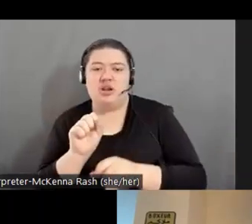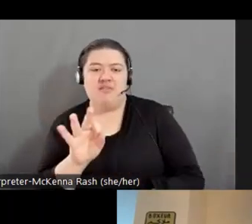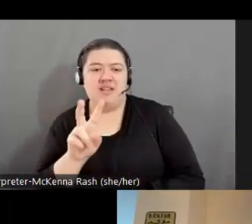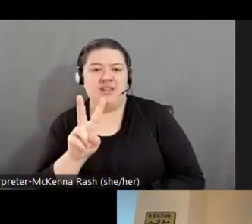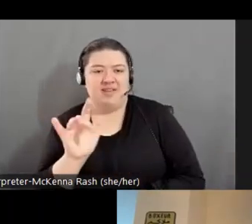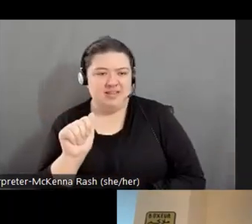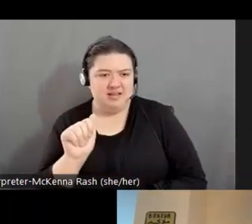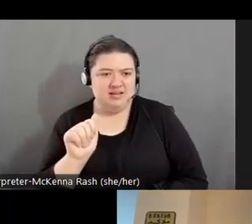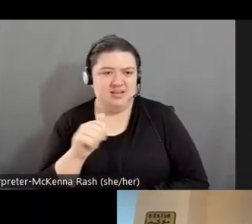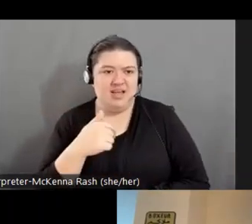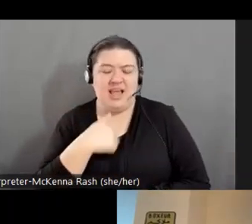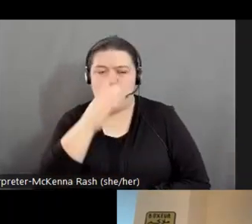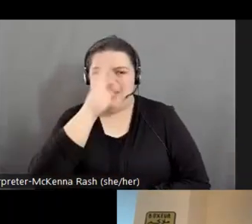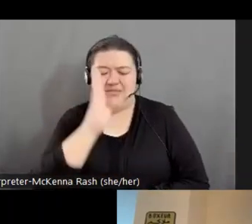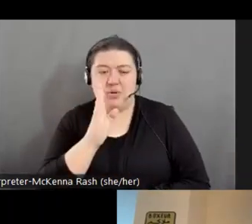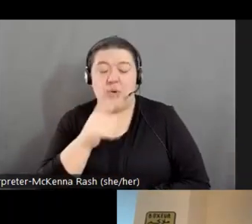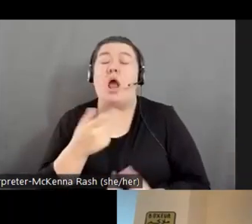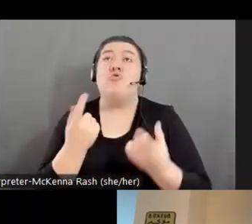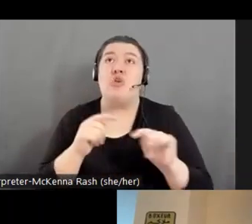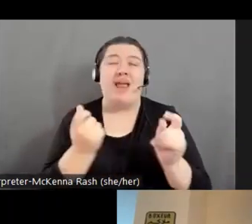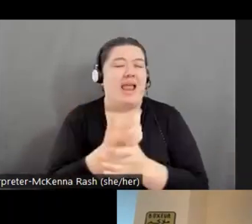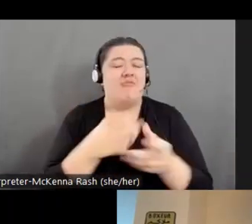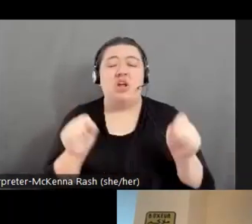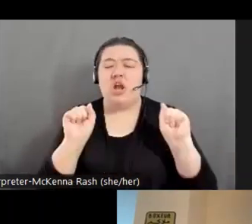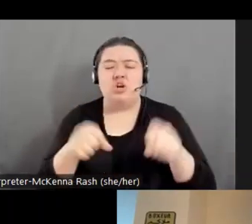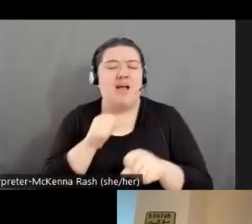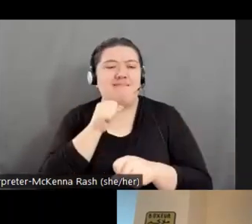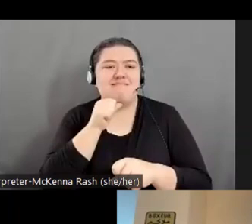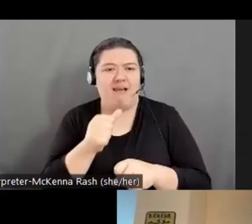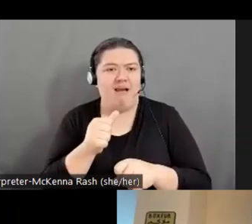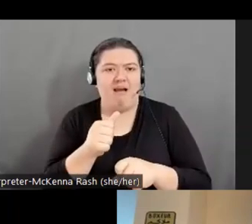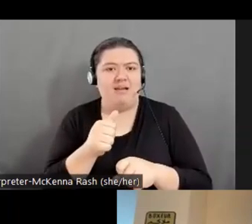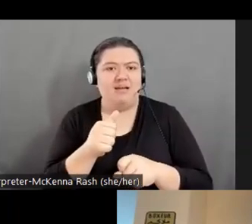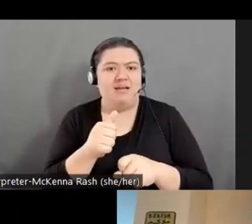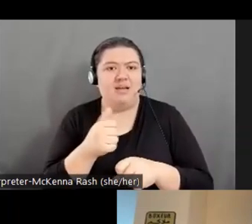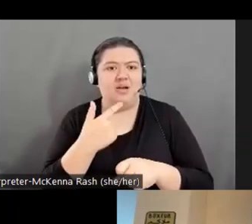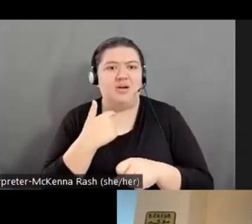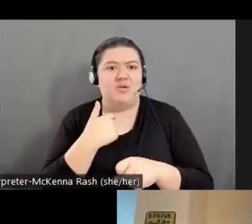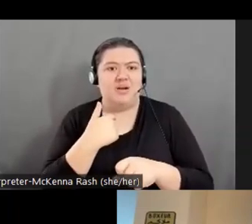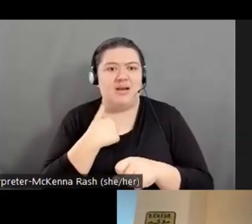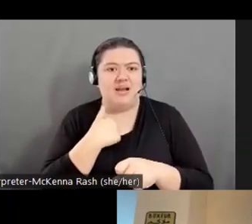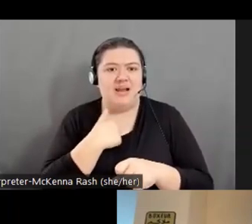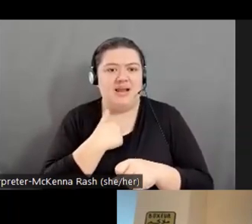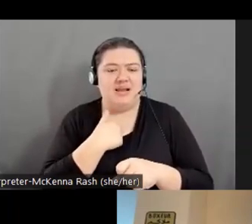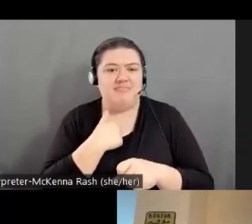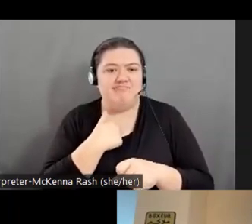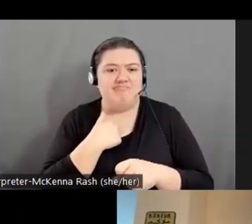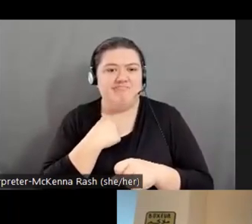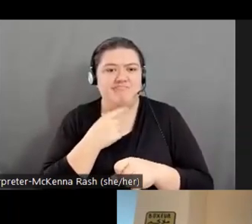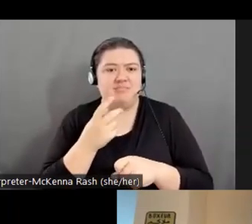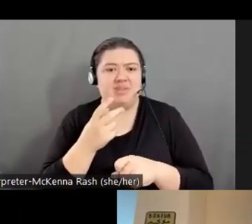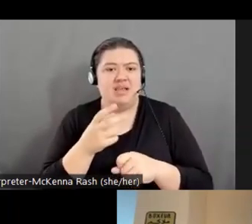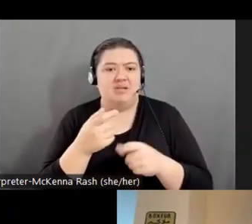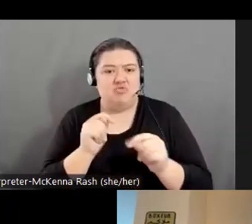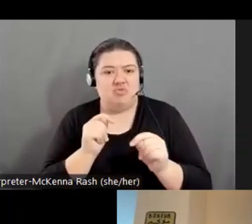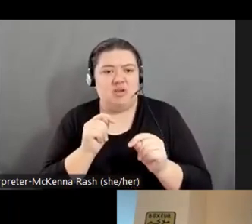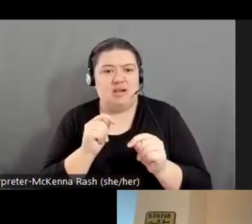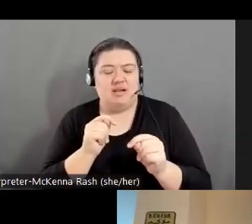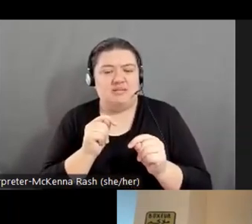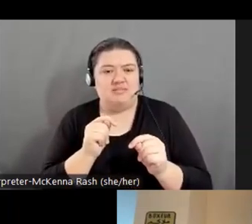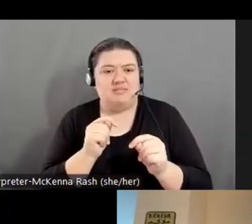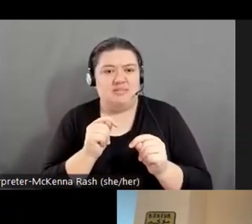never file, I would try everything I could to avoid a situation where a client of mine is looking to get another